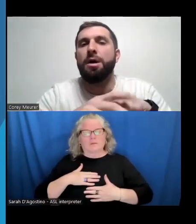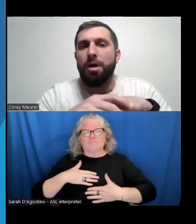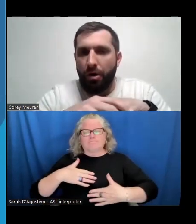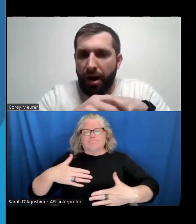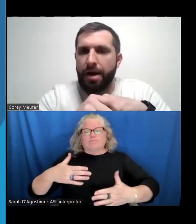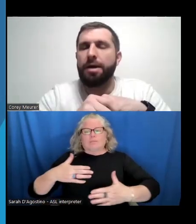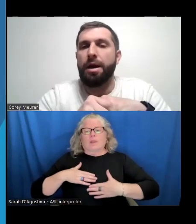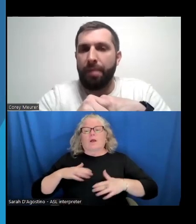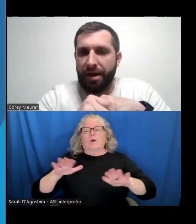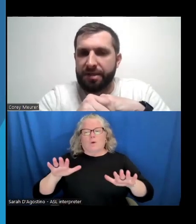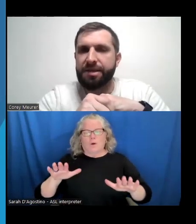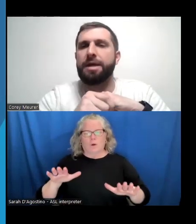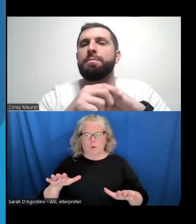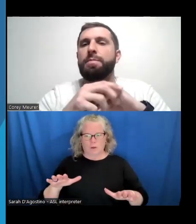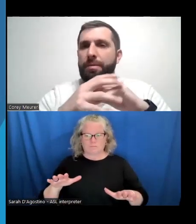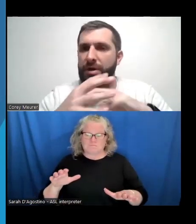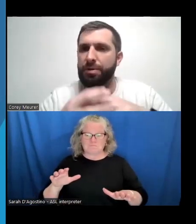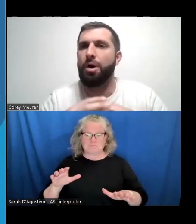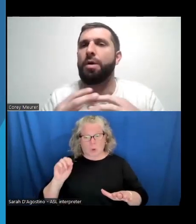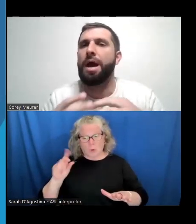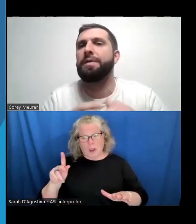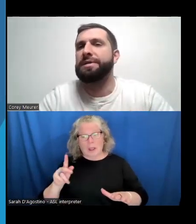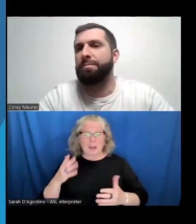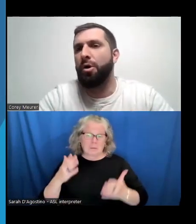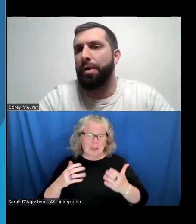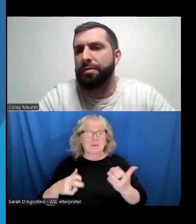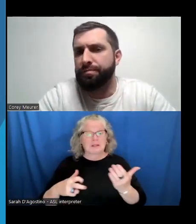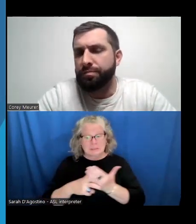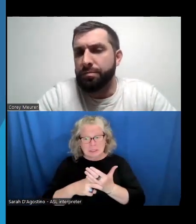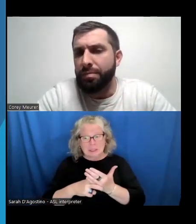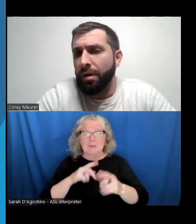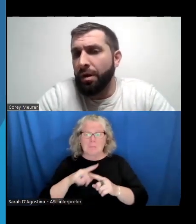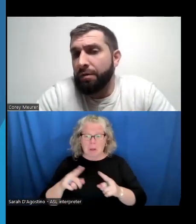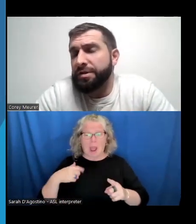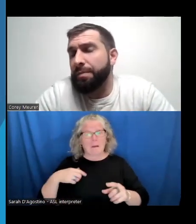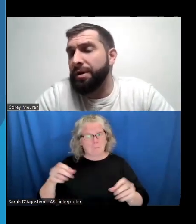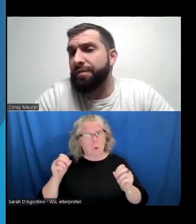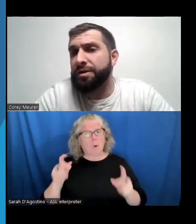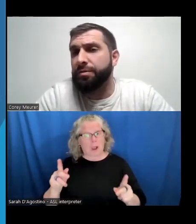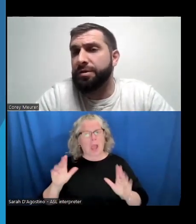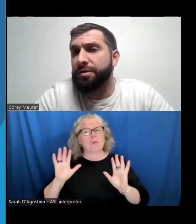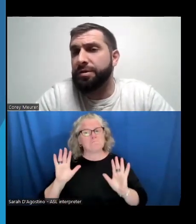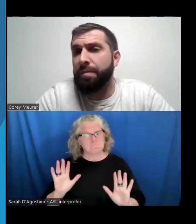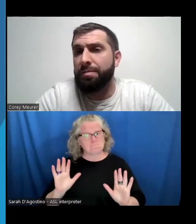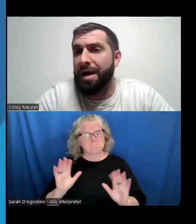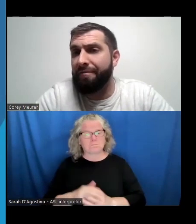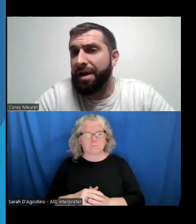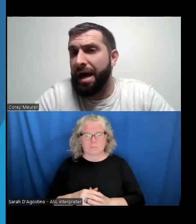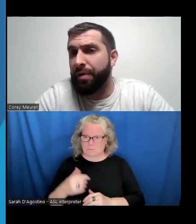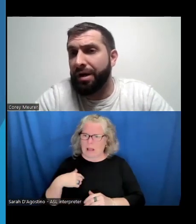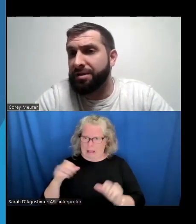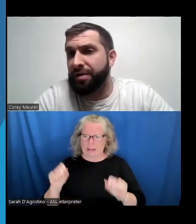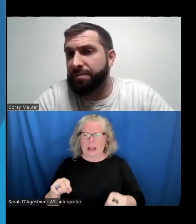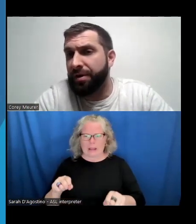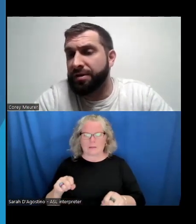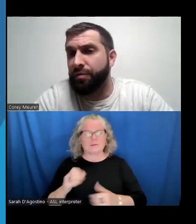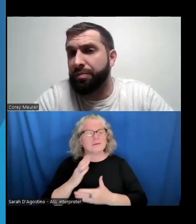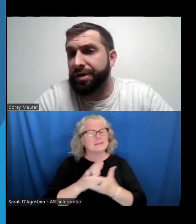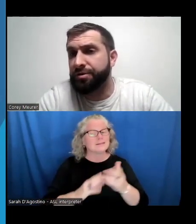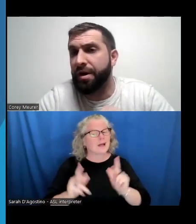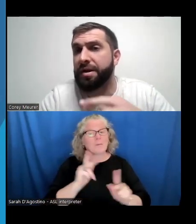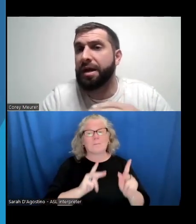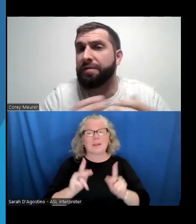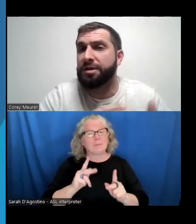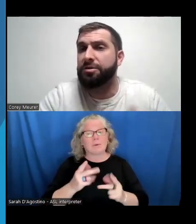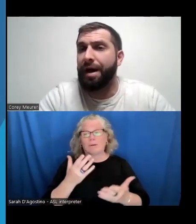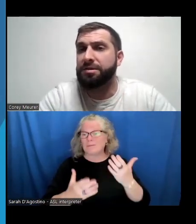say, okay, I might get a ticket, but I'm going to be okay in this moment. For some individuals that maybe haven't had positive experiences with